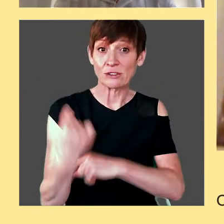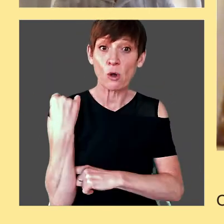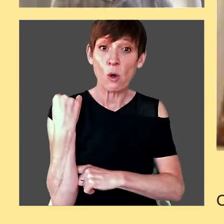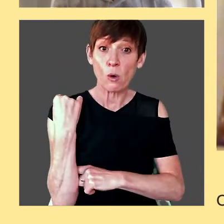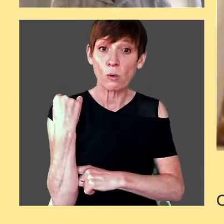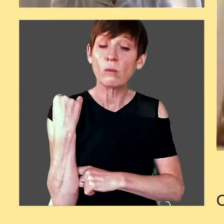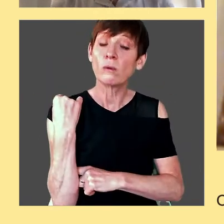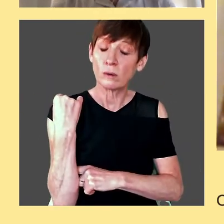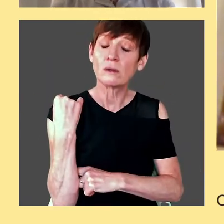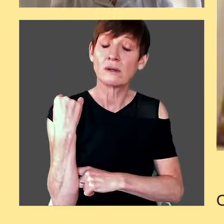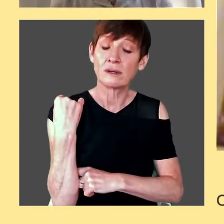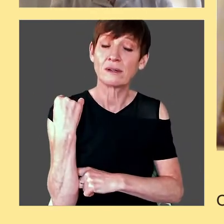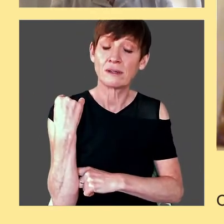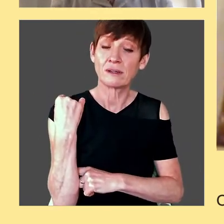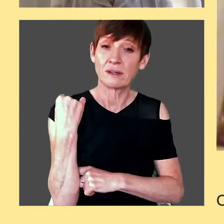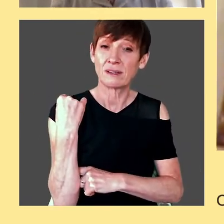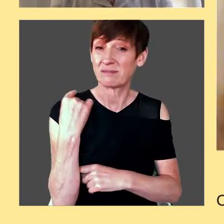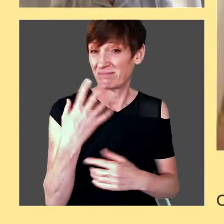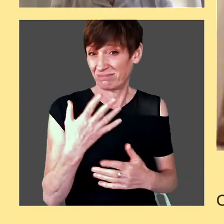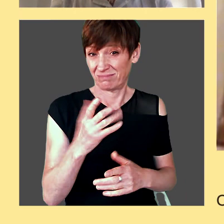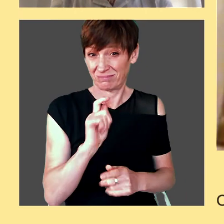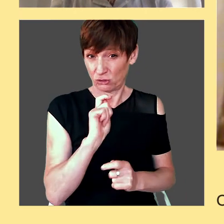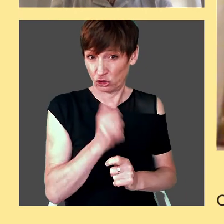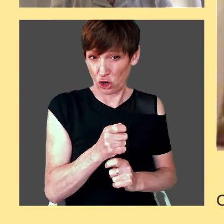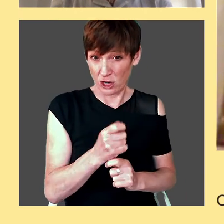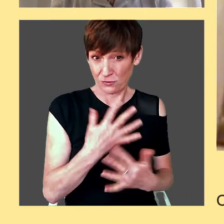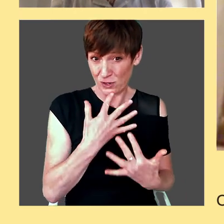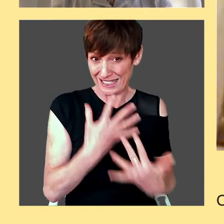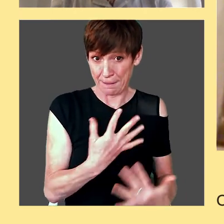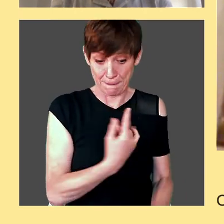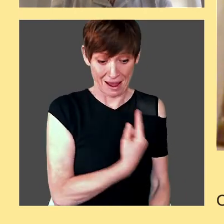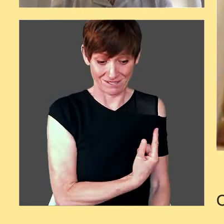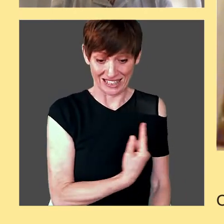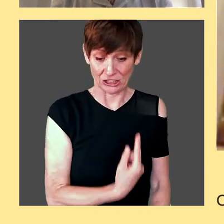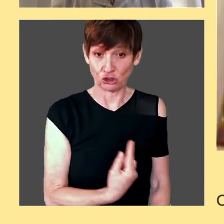start from £10 per each work,